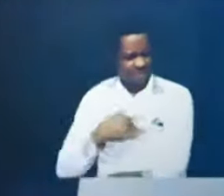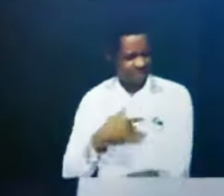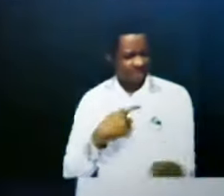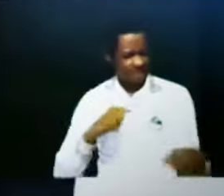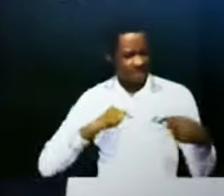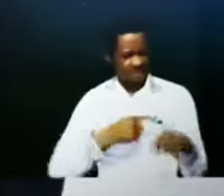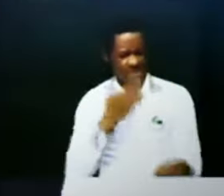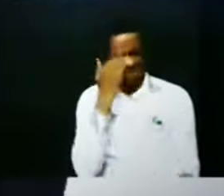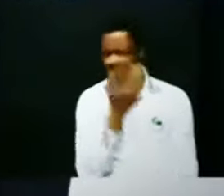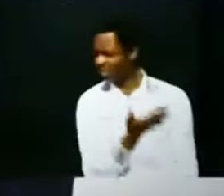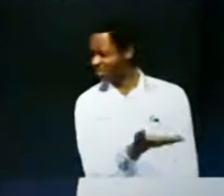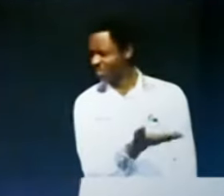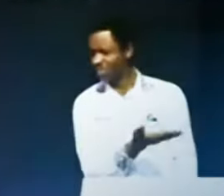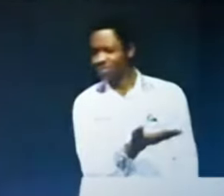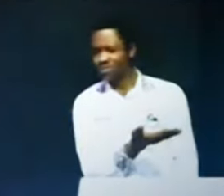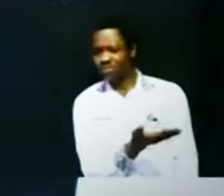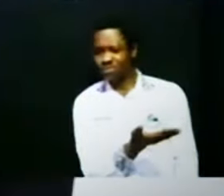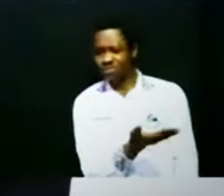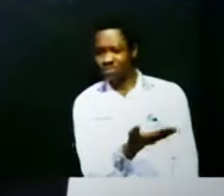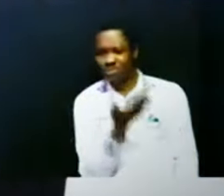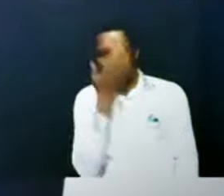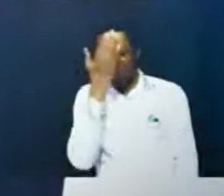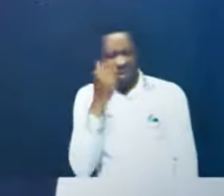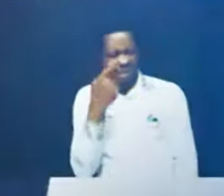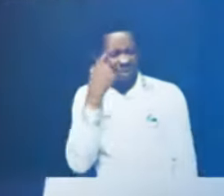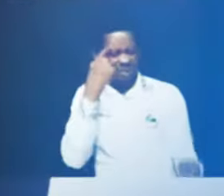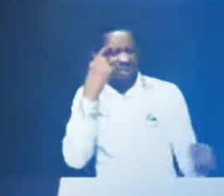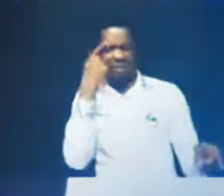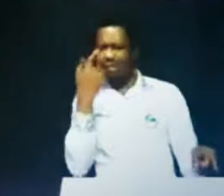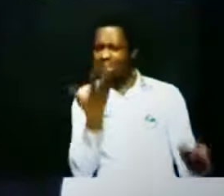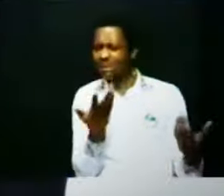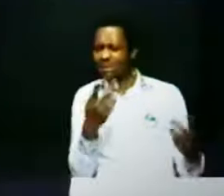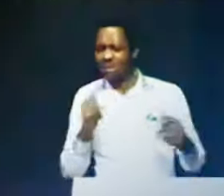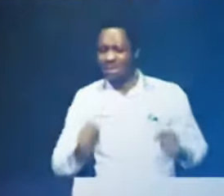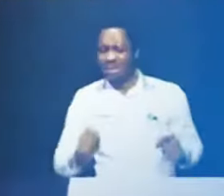Why was he thinking of losing the throne?